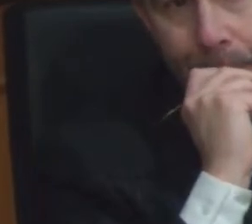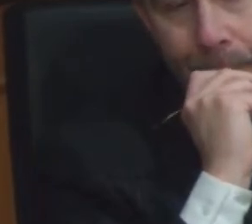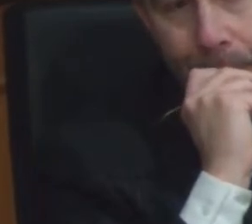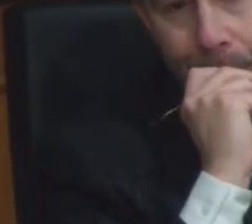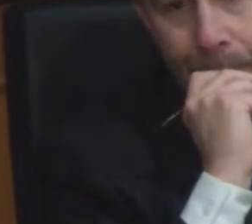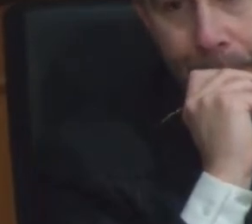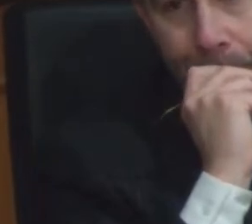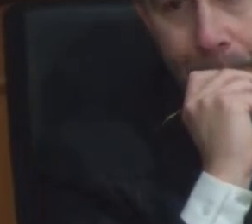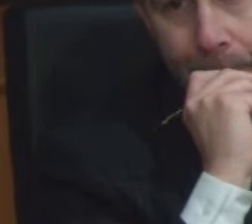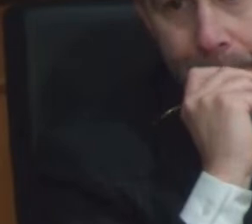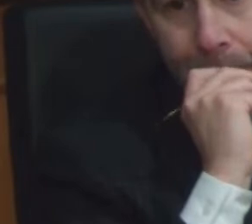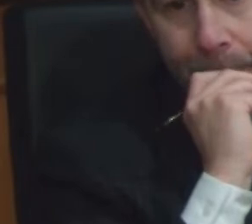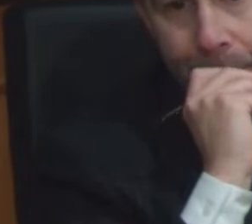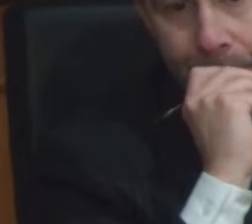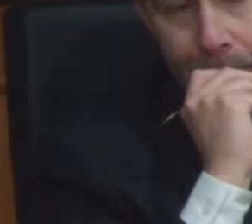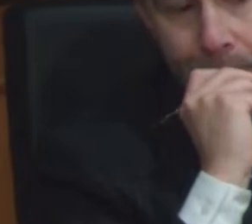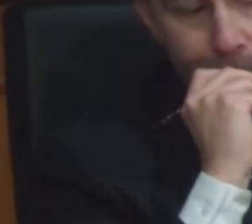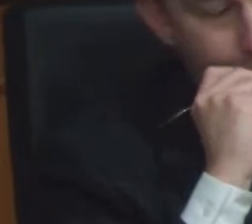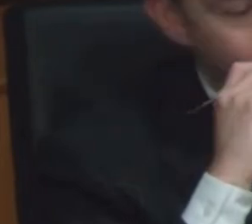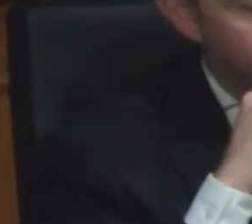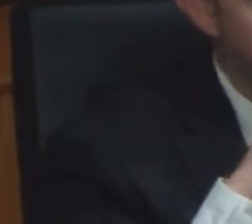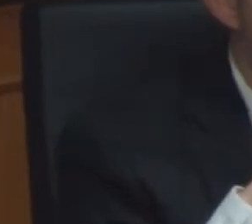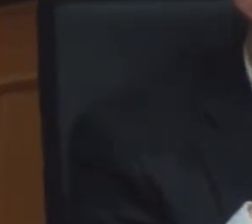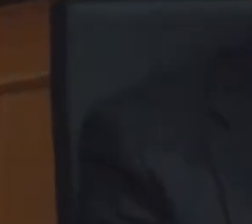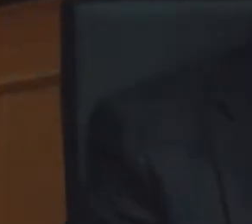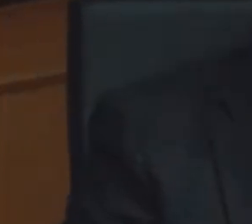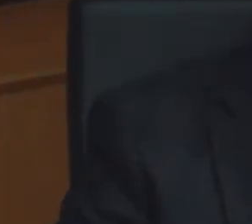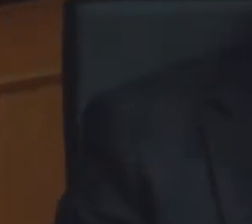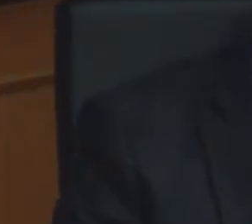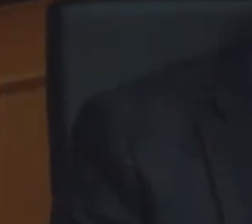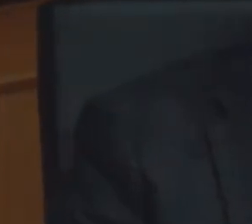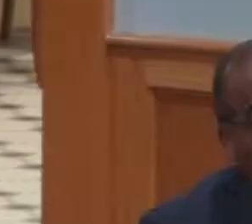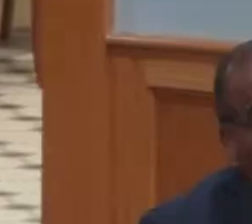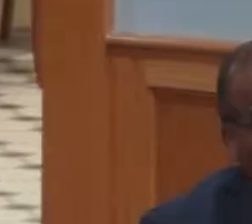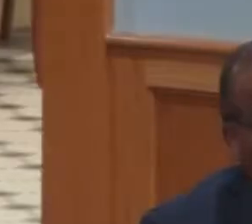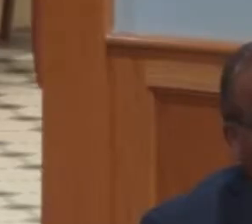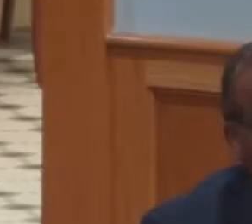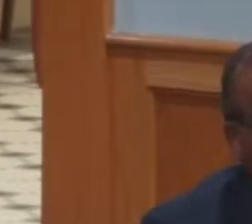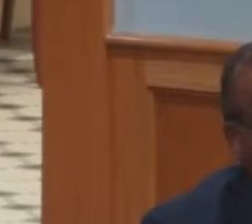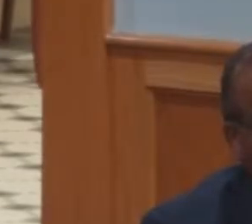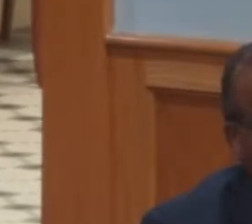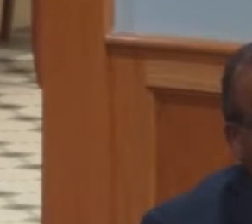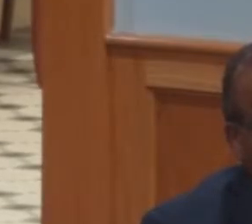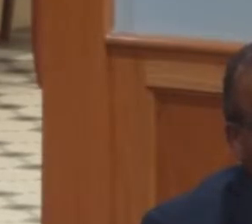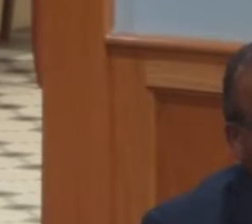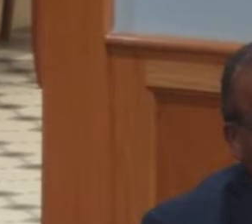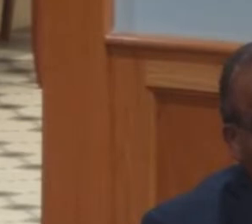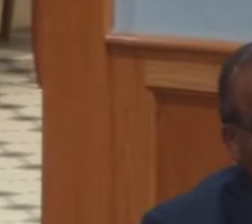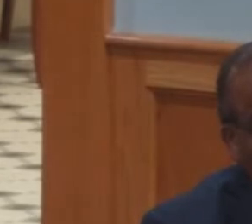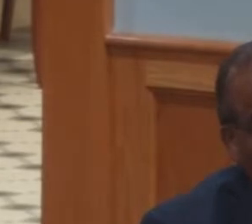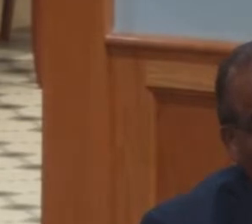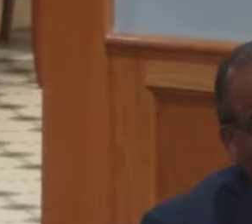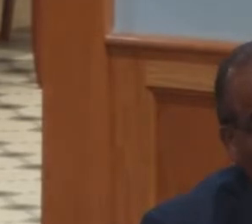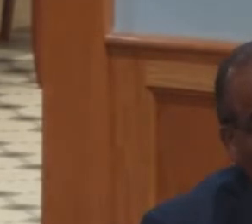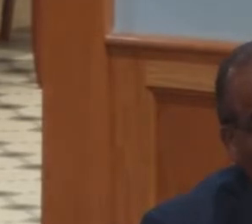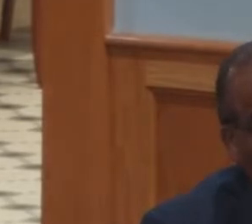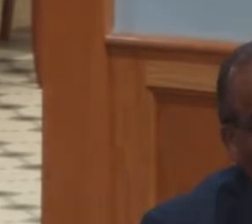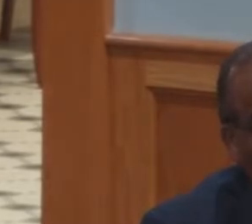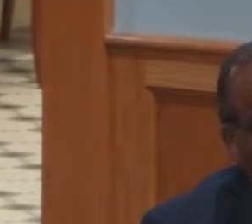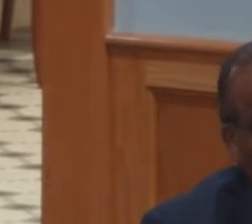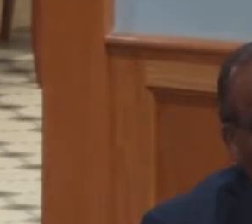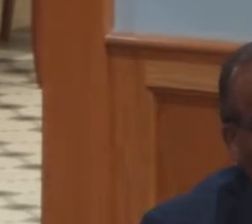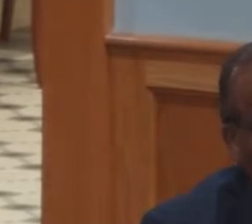with some of the coaching and the other services that you refer to? Yeah, I think that is a challenge